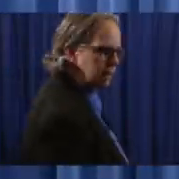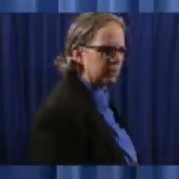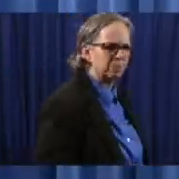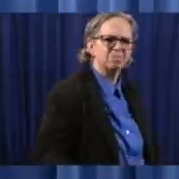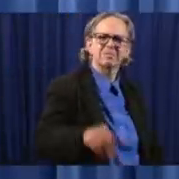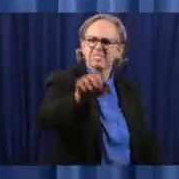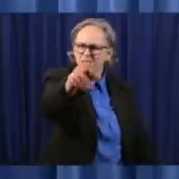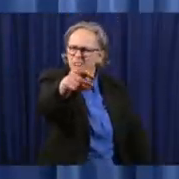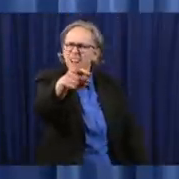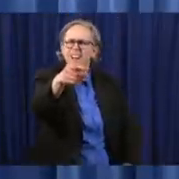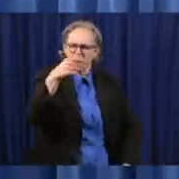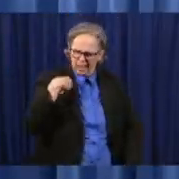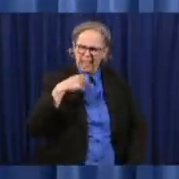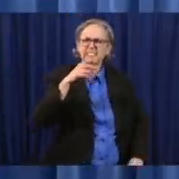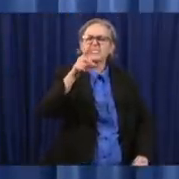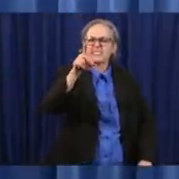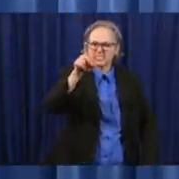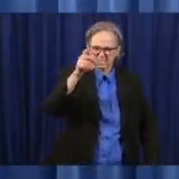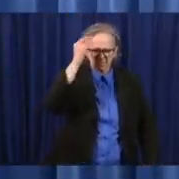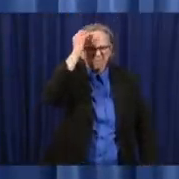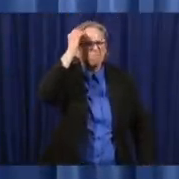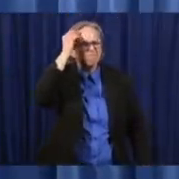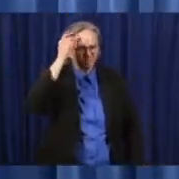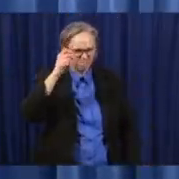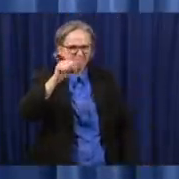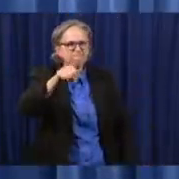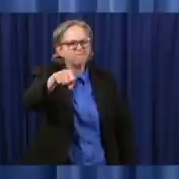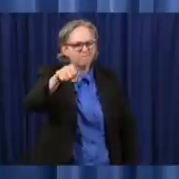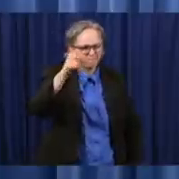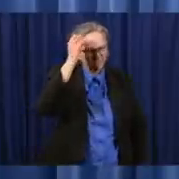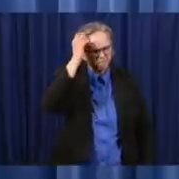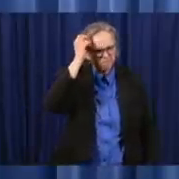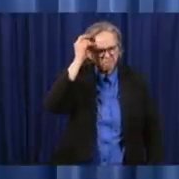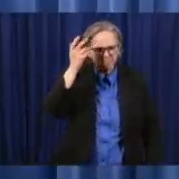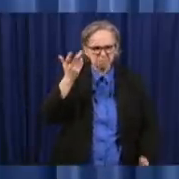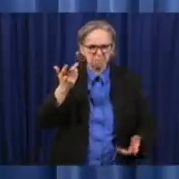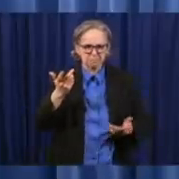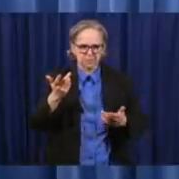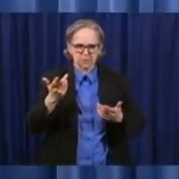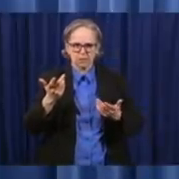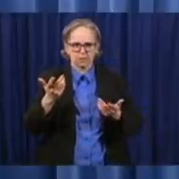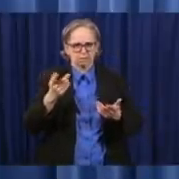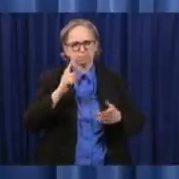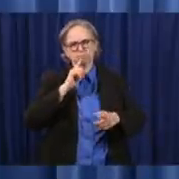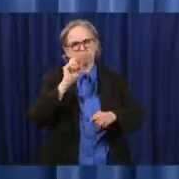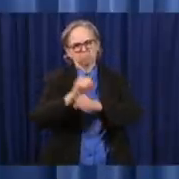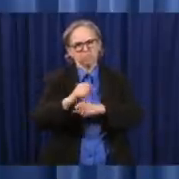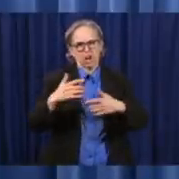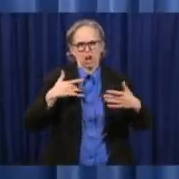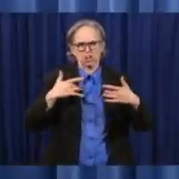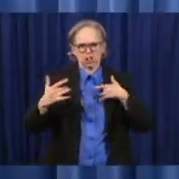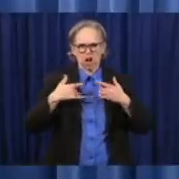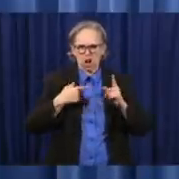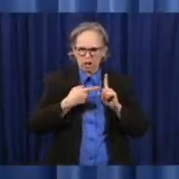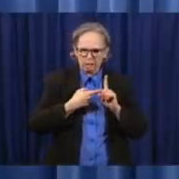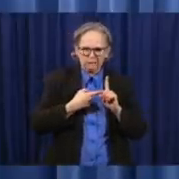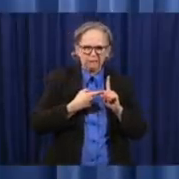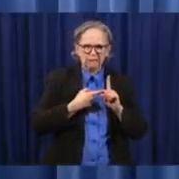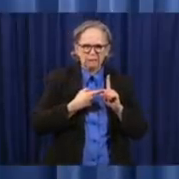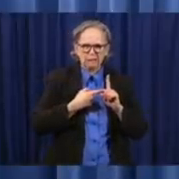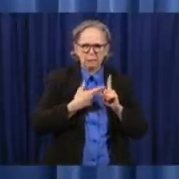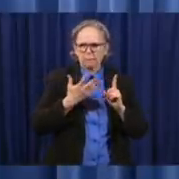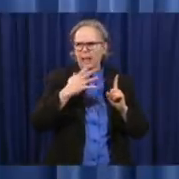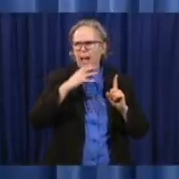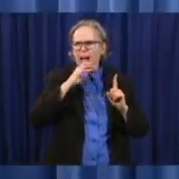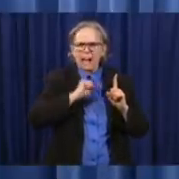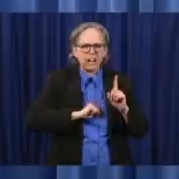That is a great concern, that someone who is, because of their age,